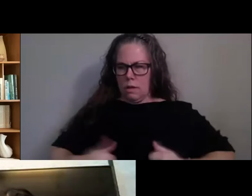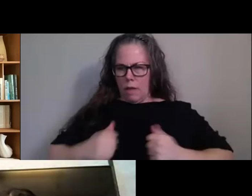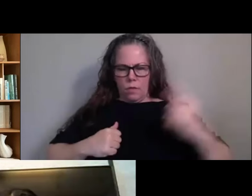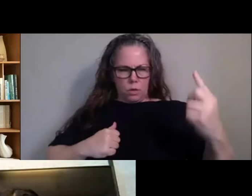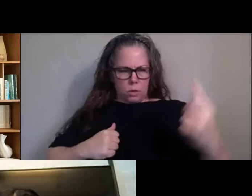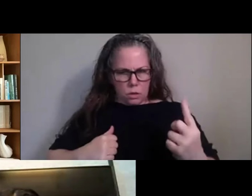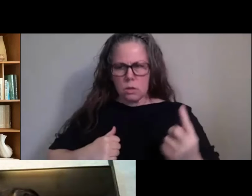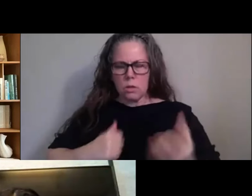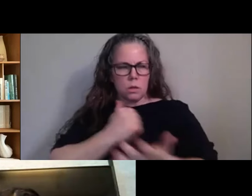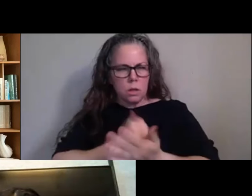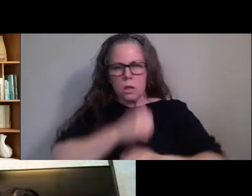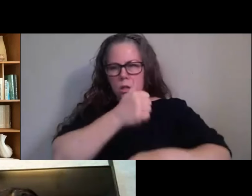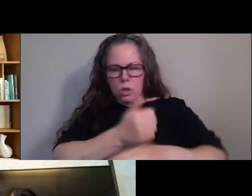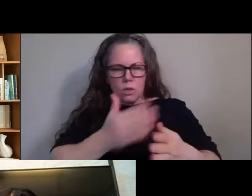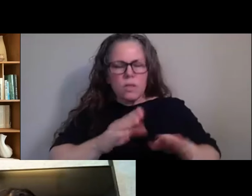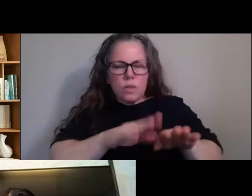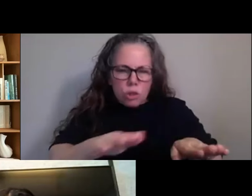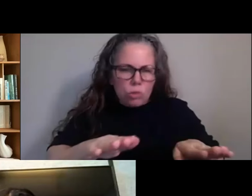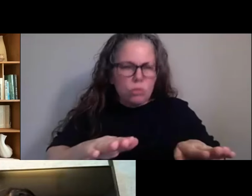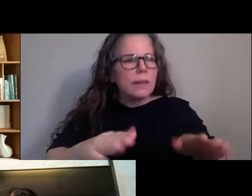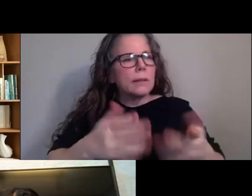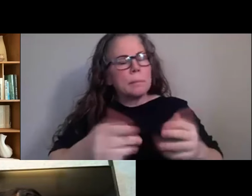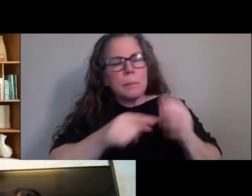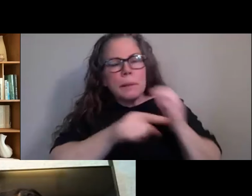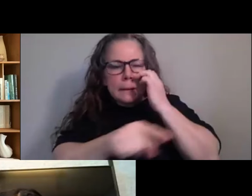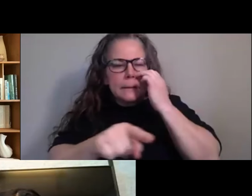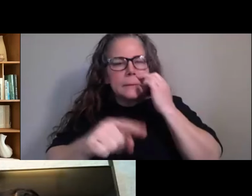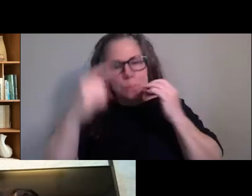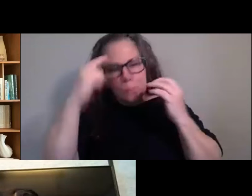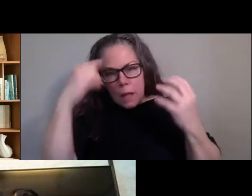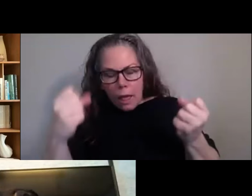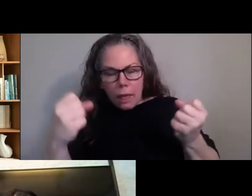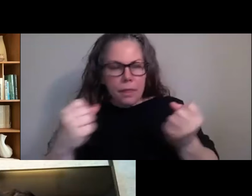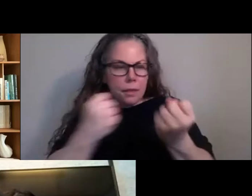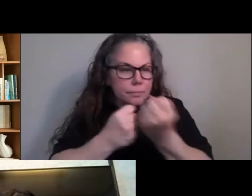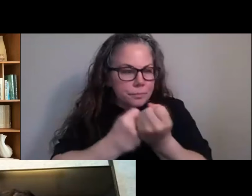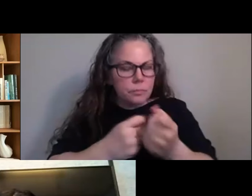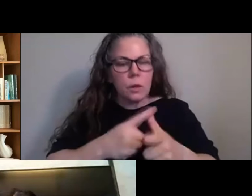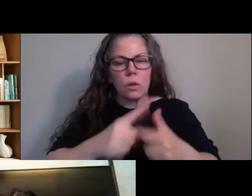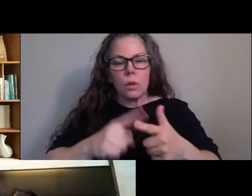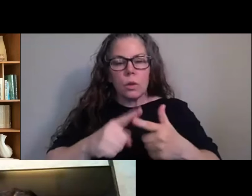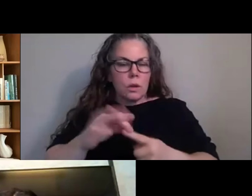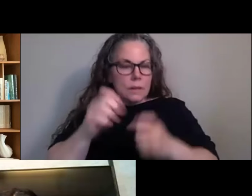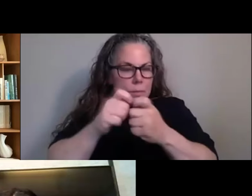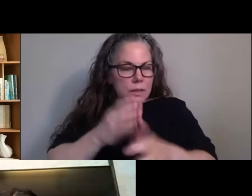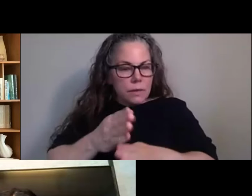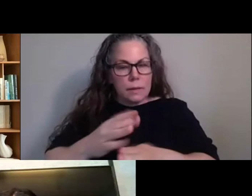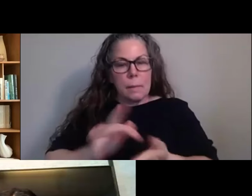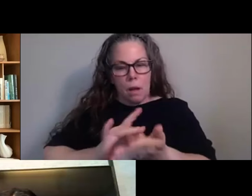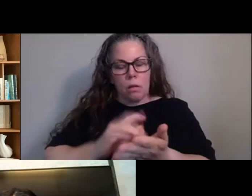or arrange for services for children, whether those include mental health services or specialized medical